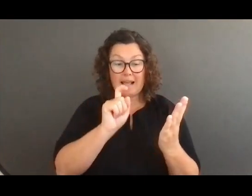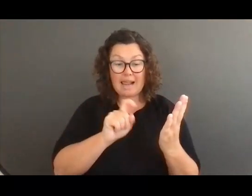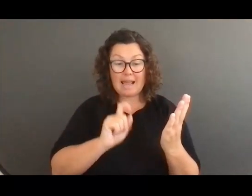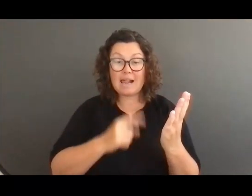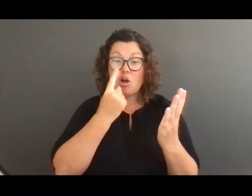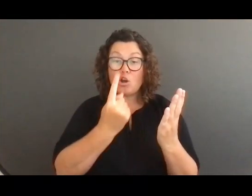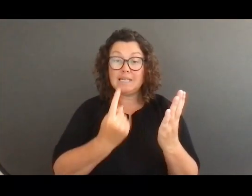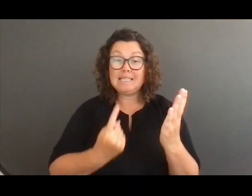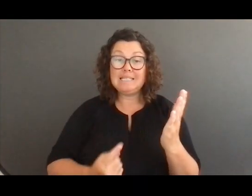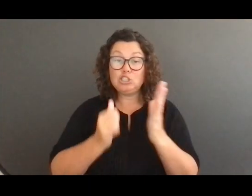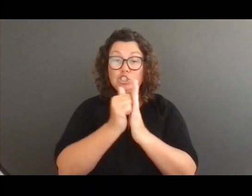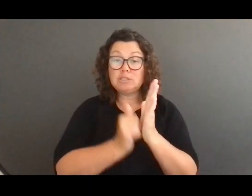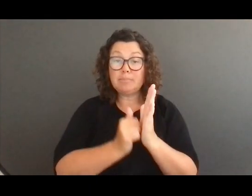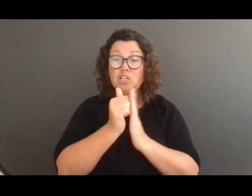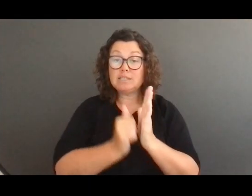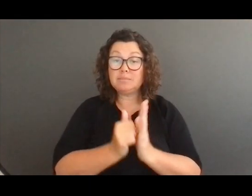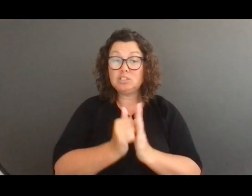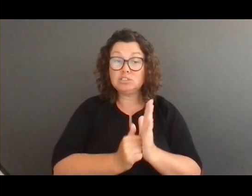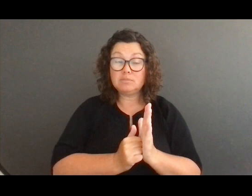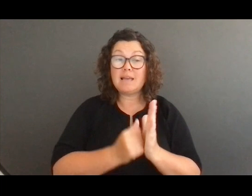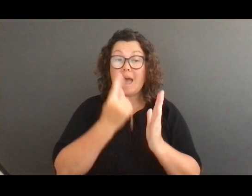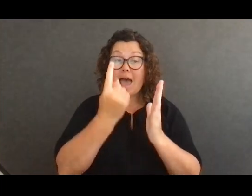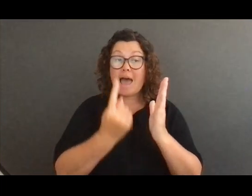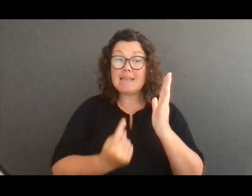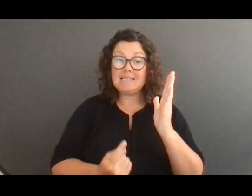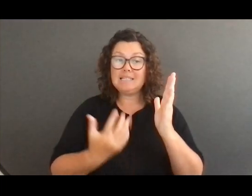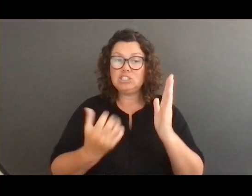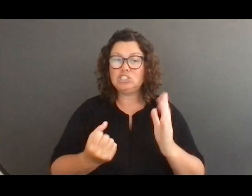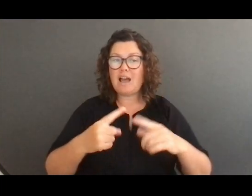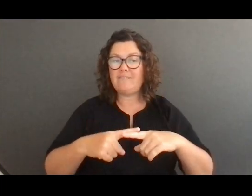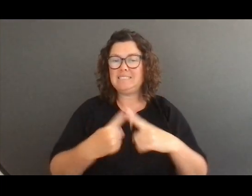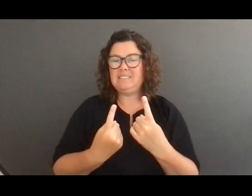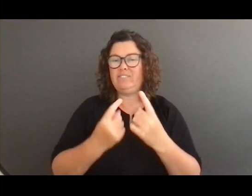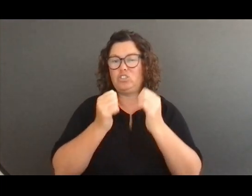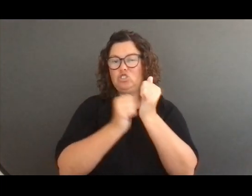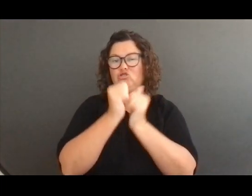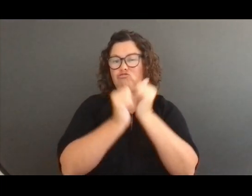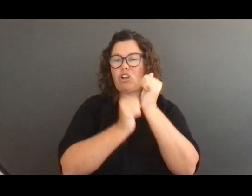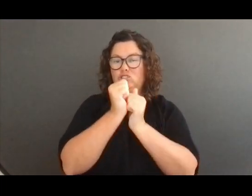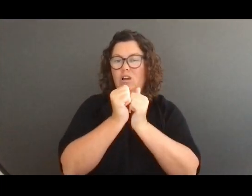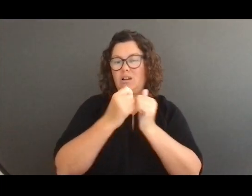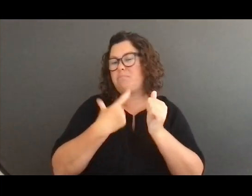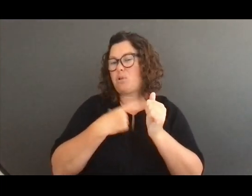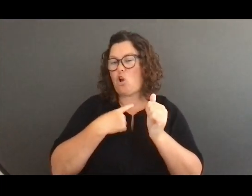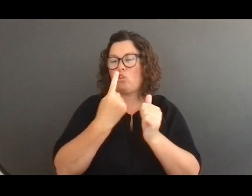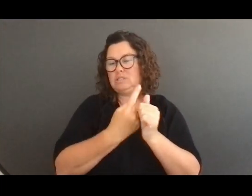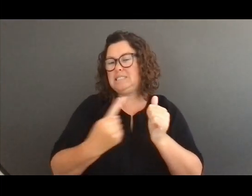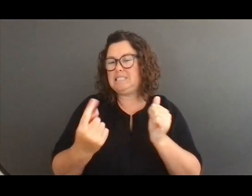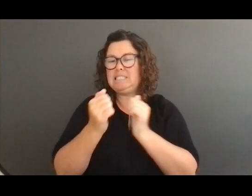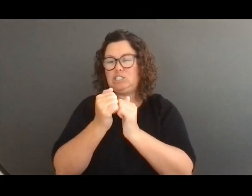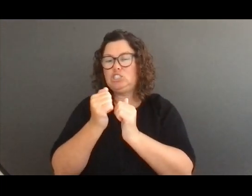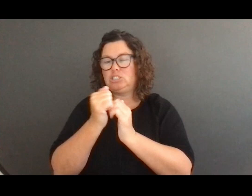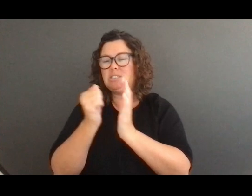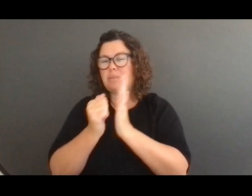have a slightly different structure to reflect the distinct nature of each subject. So in the visual arts, you